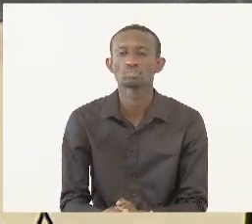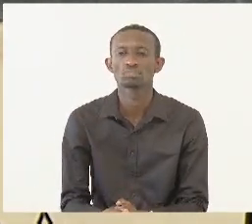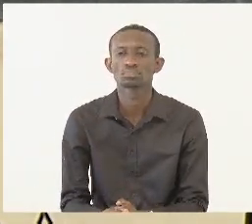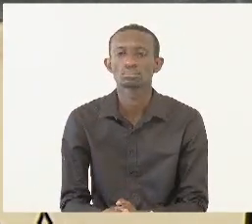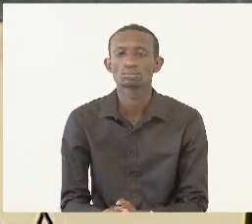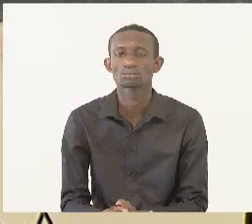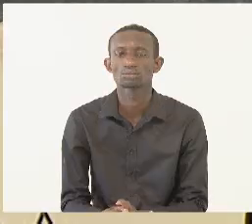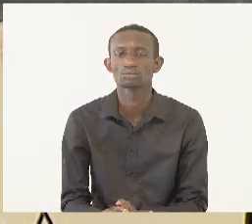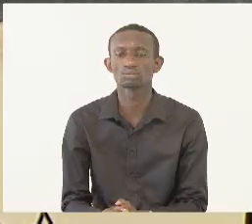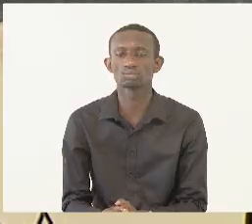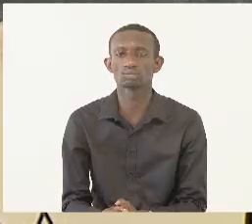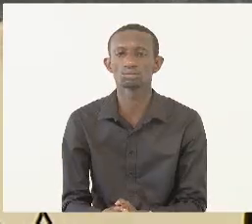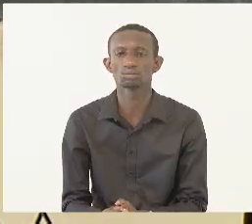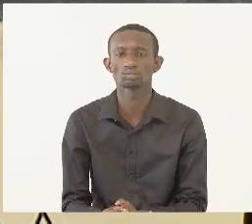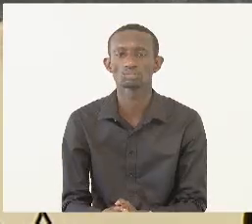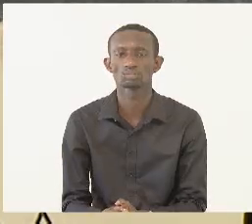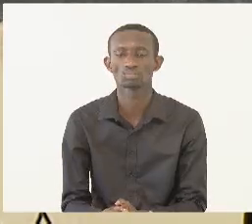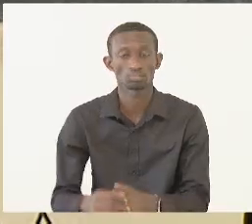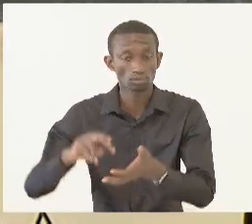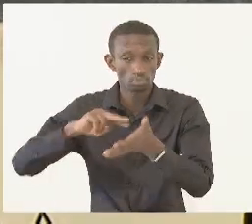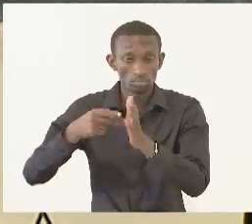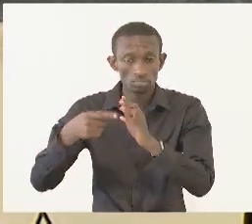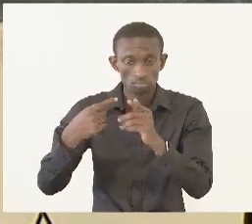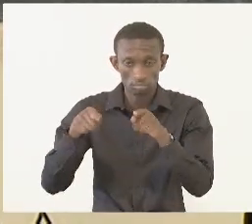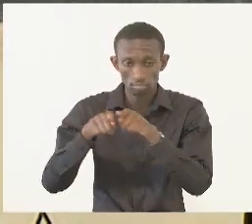refers to the